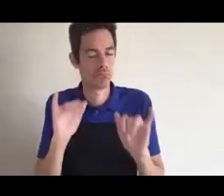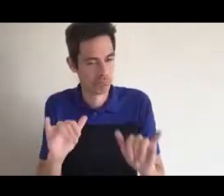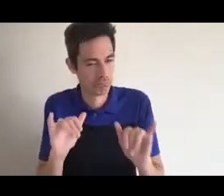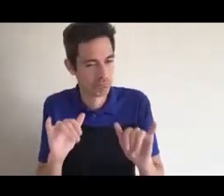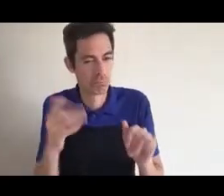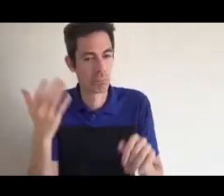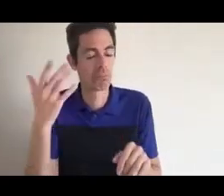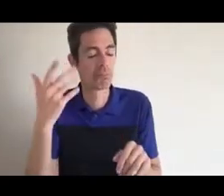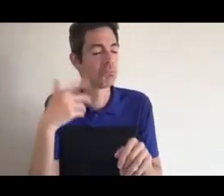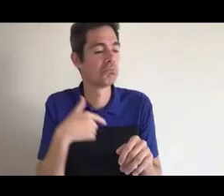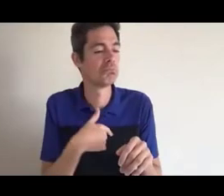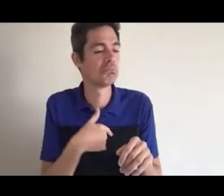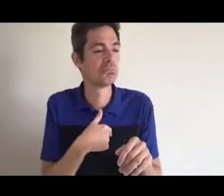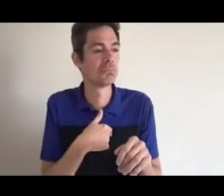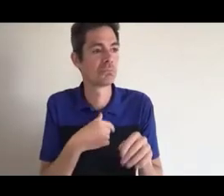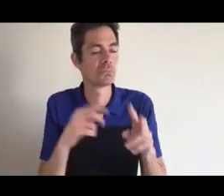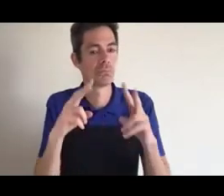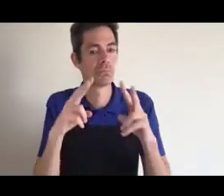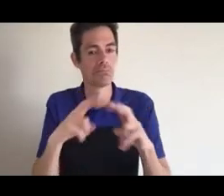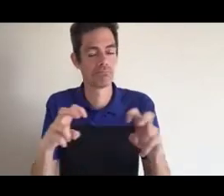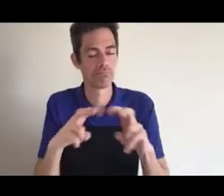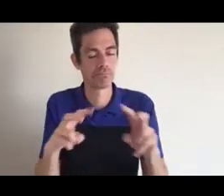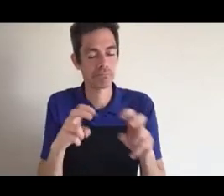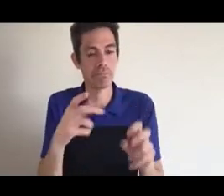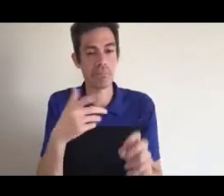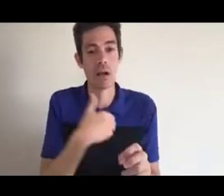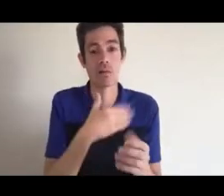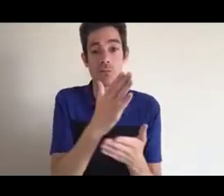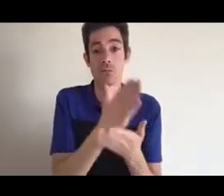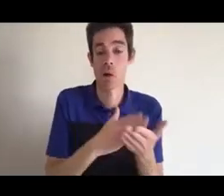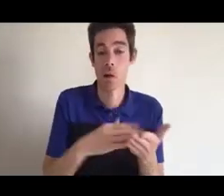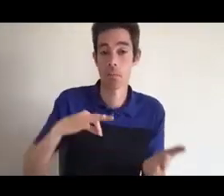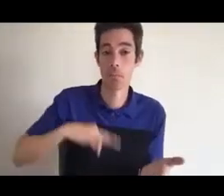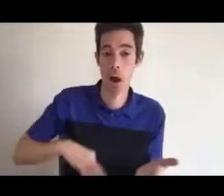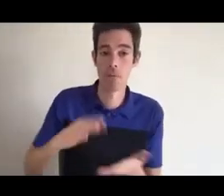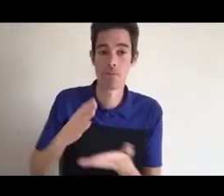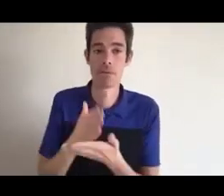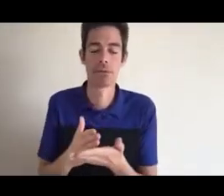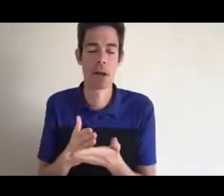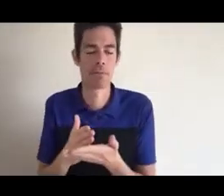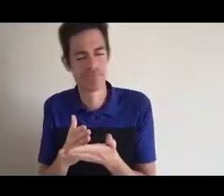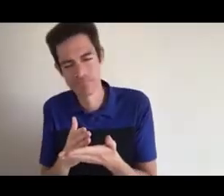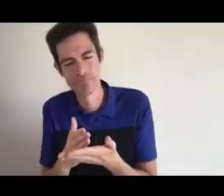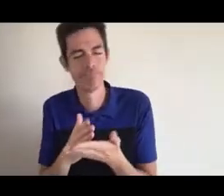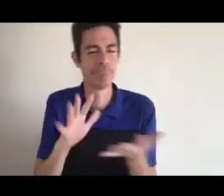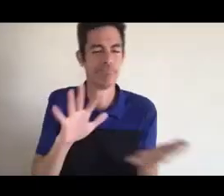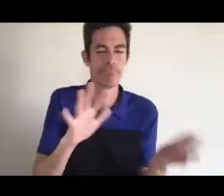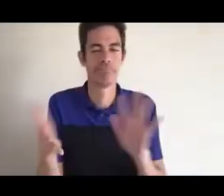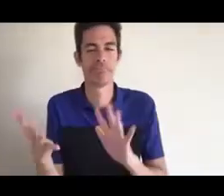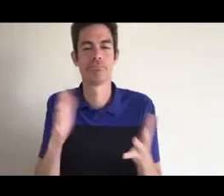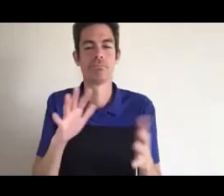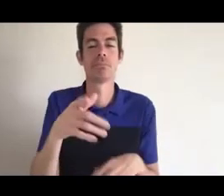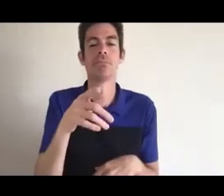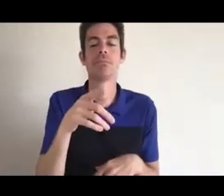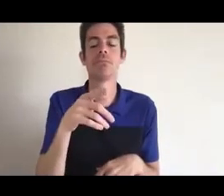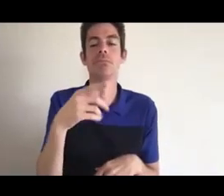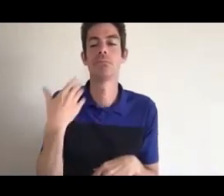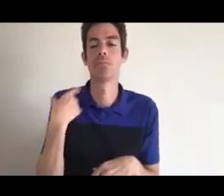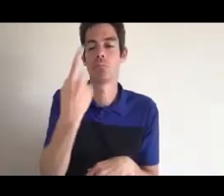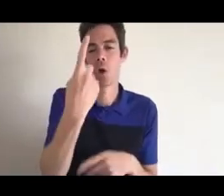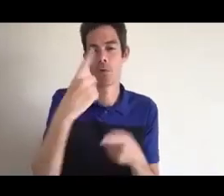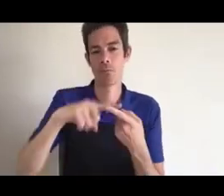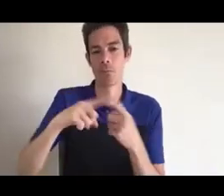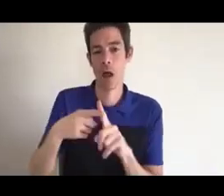So I thought this was kind of interesting. And as I started to look into it, I think there's some benefit to it and